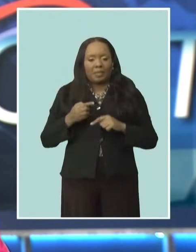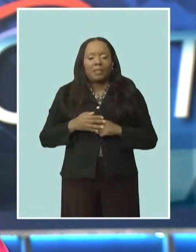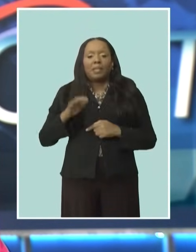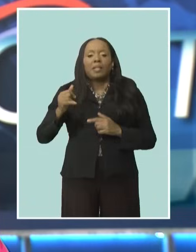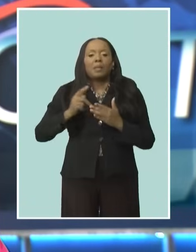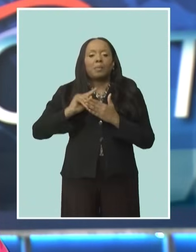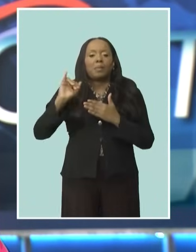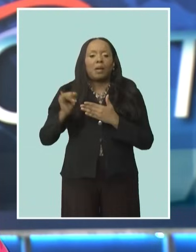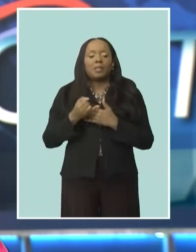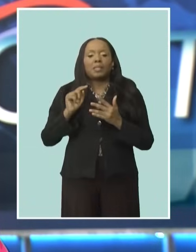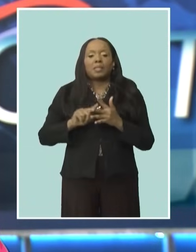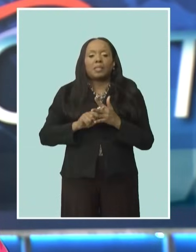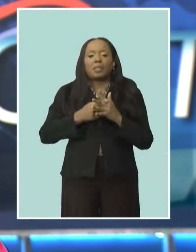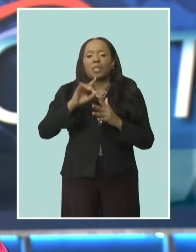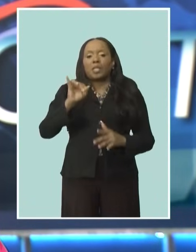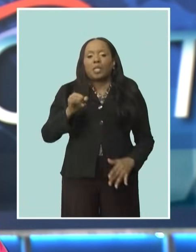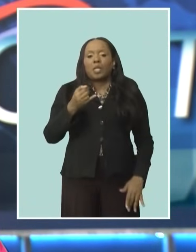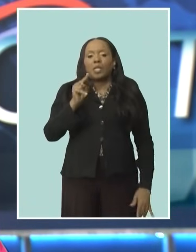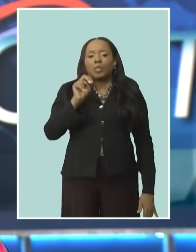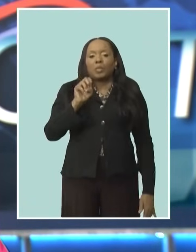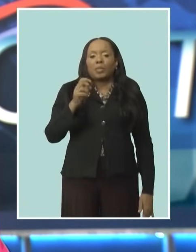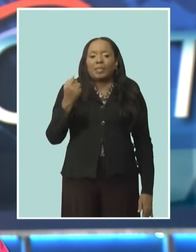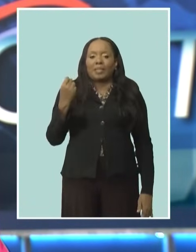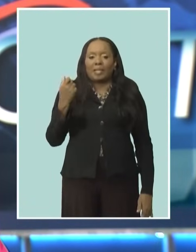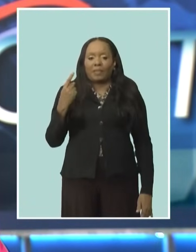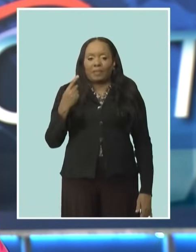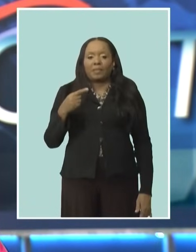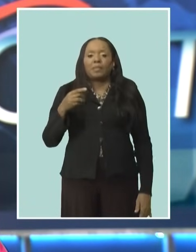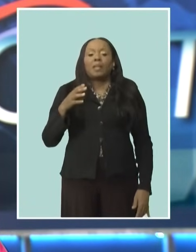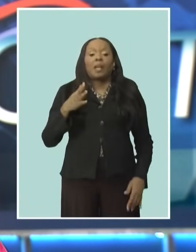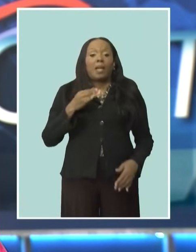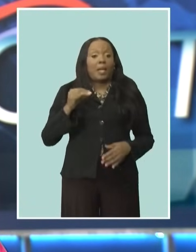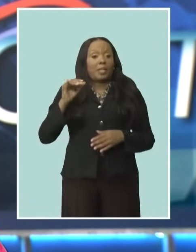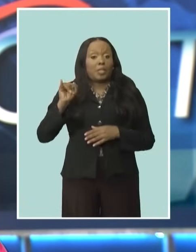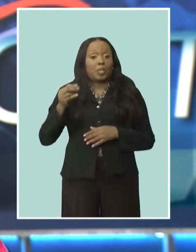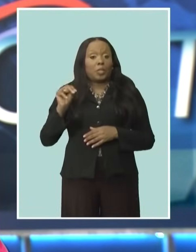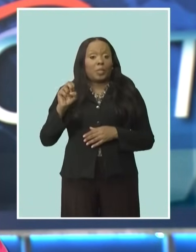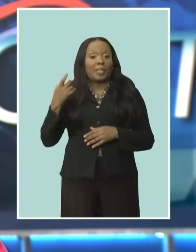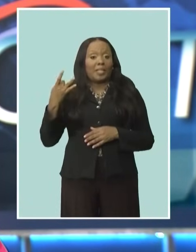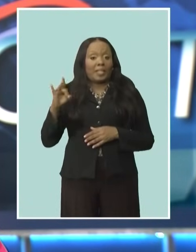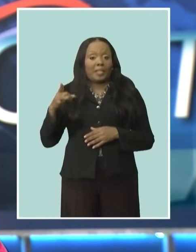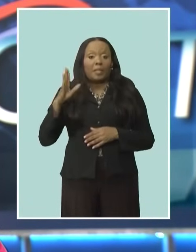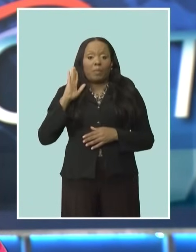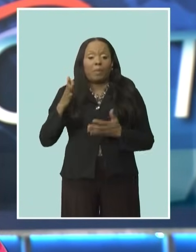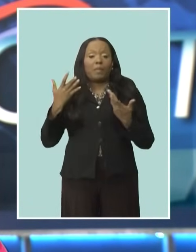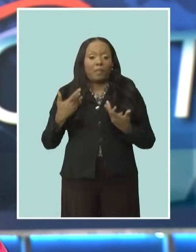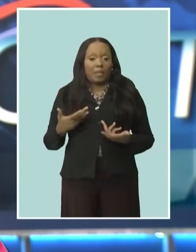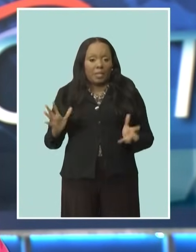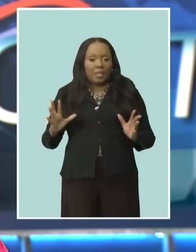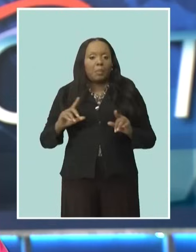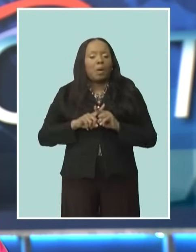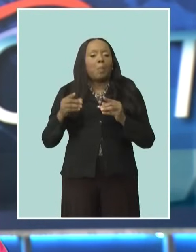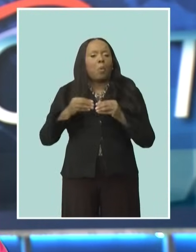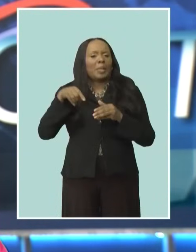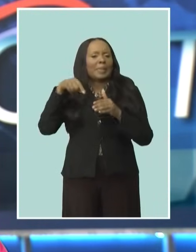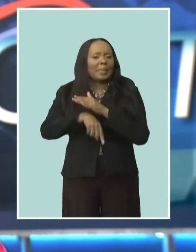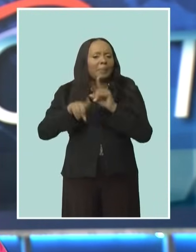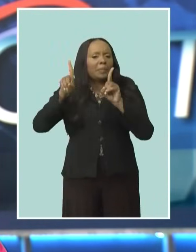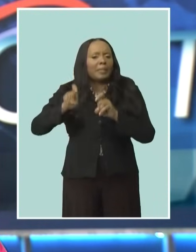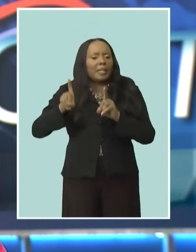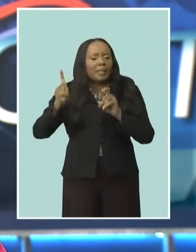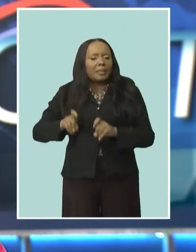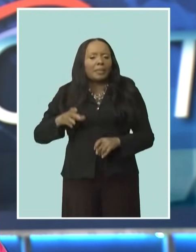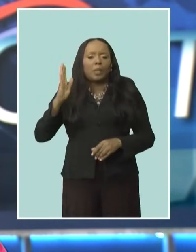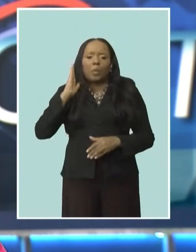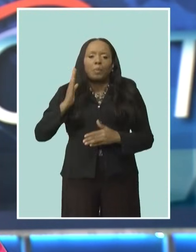11th and is set to be completed by June 18th, with comprehensive testing set to begin in July. Rachel Agard attended